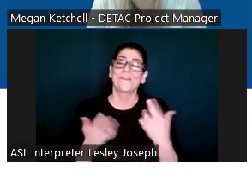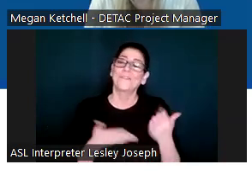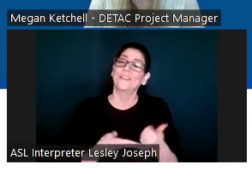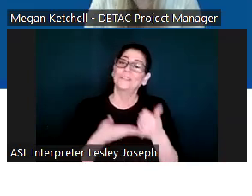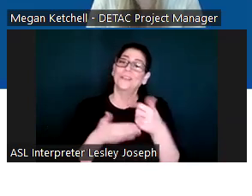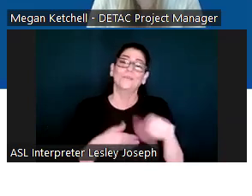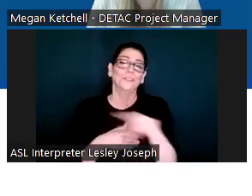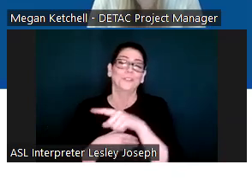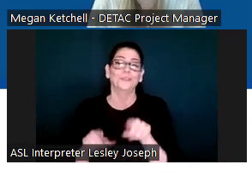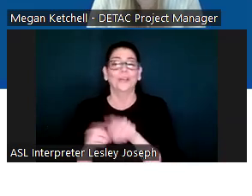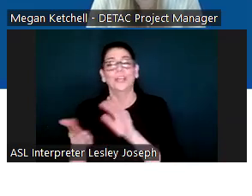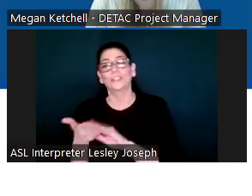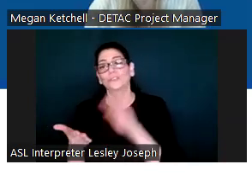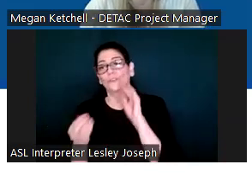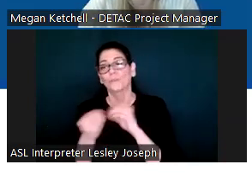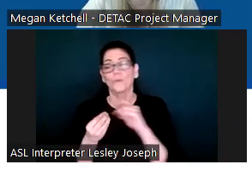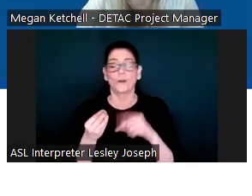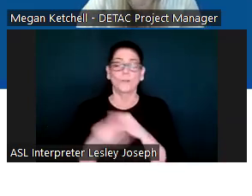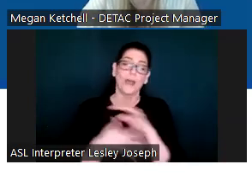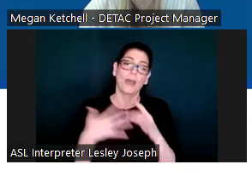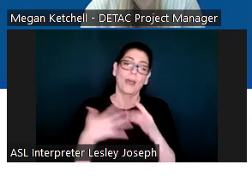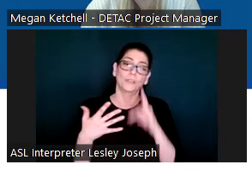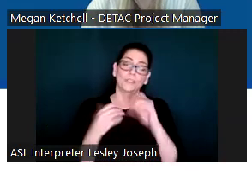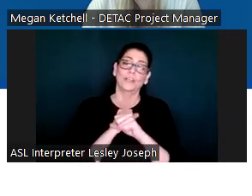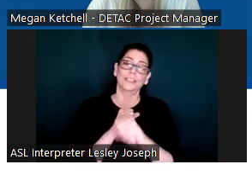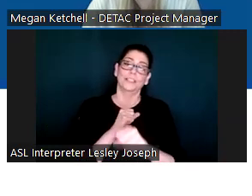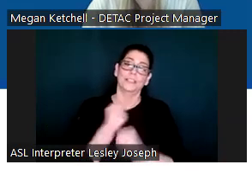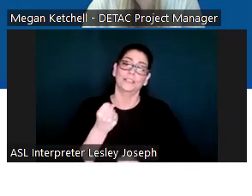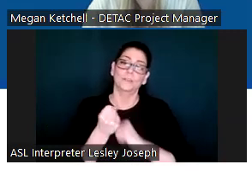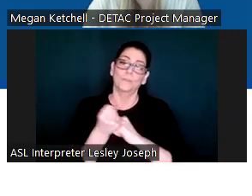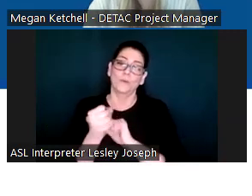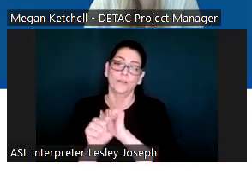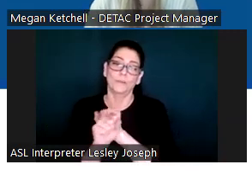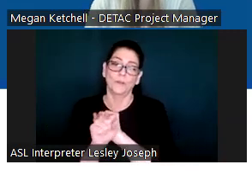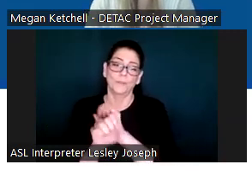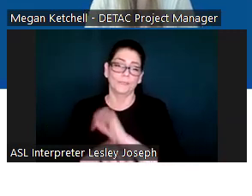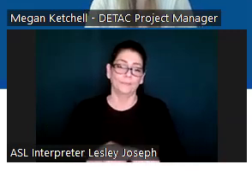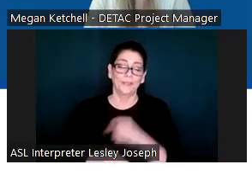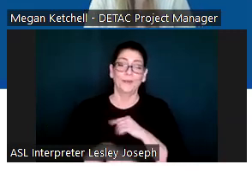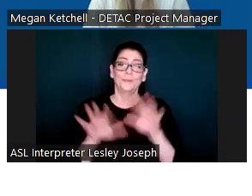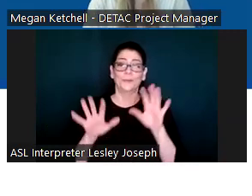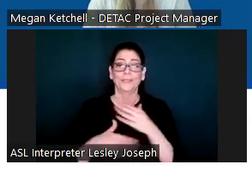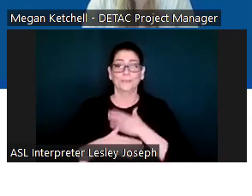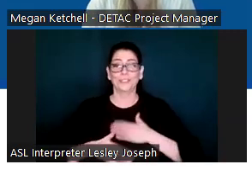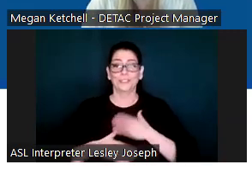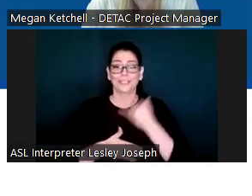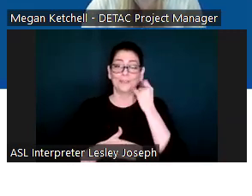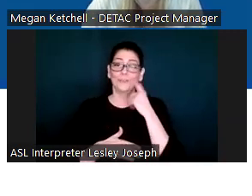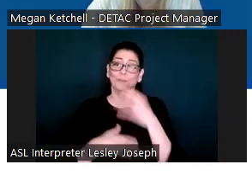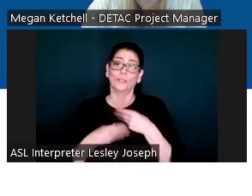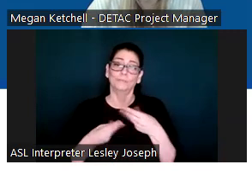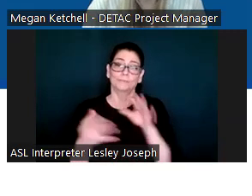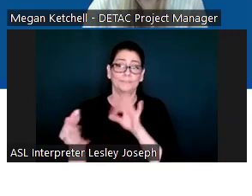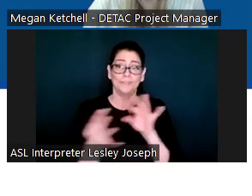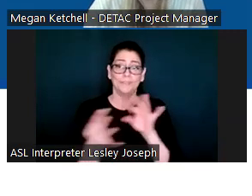as you learn more about options for extended supported employment. We'd greatly appreciate if you could provide some feedback